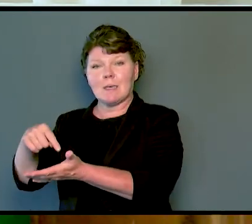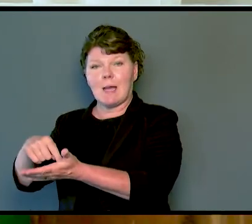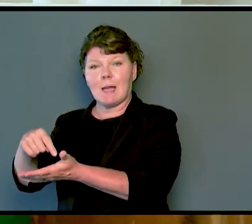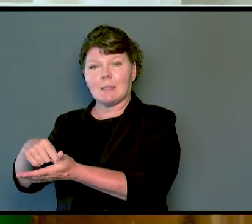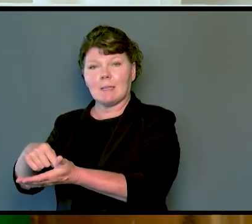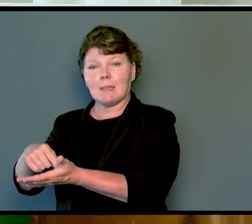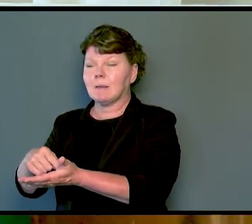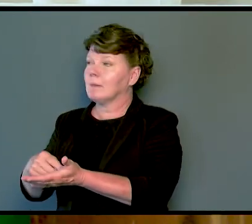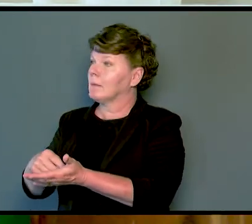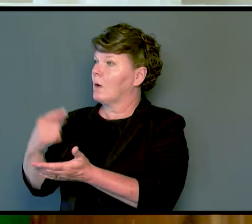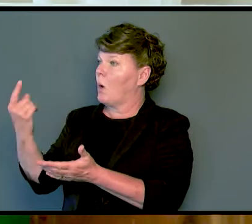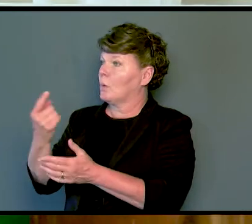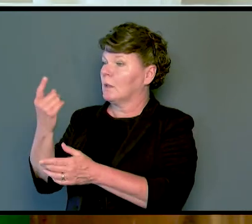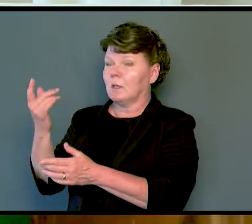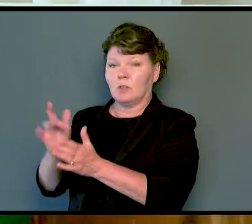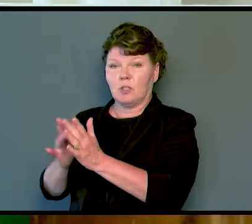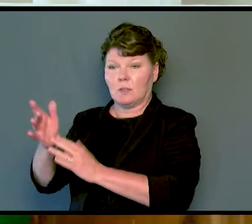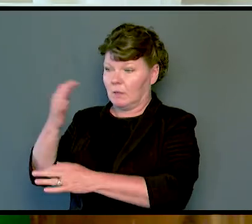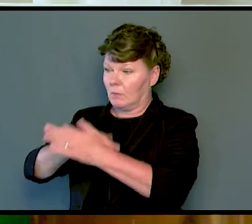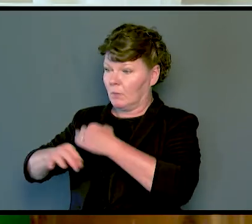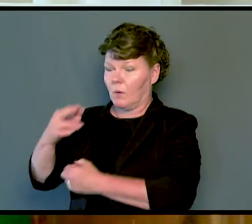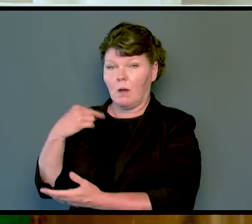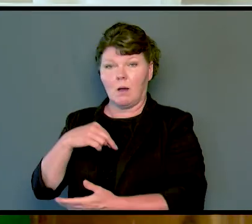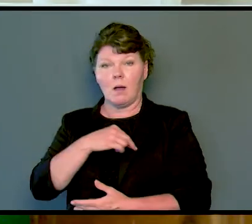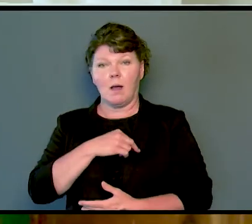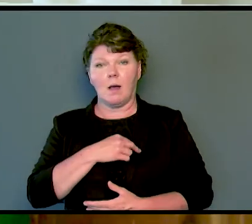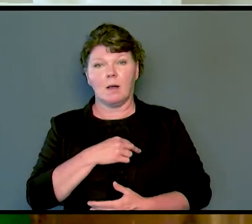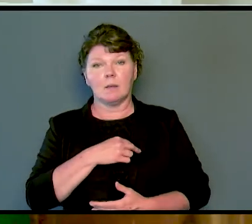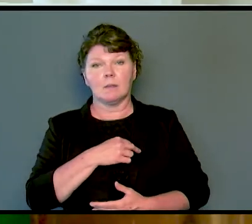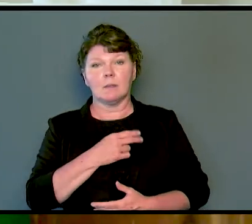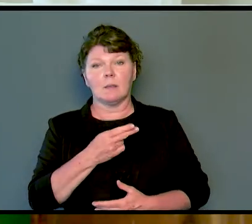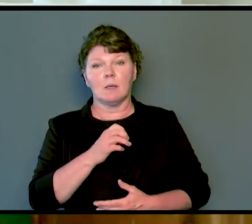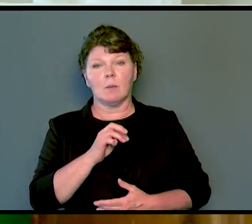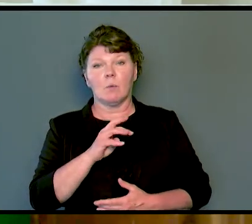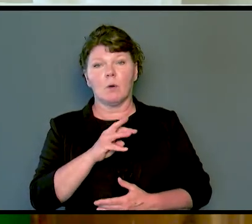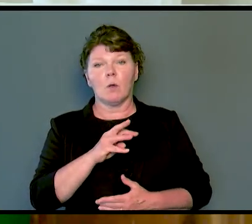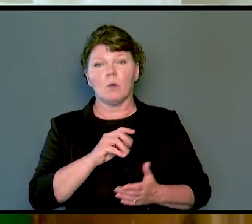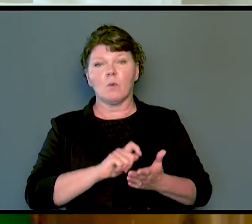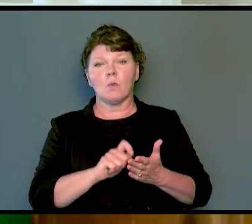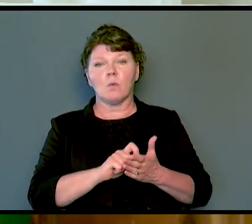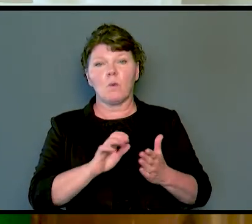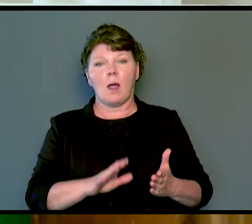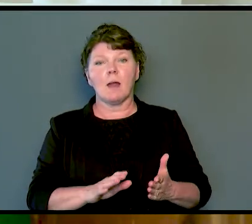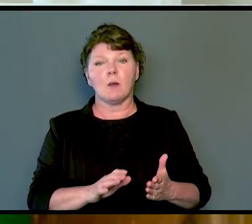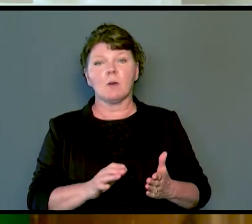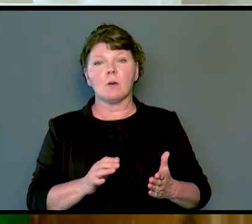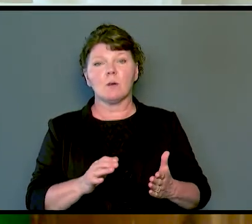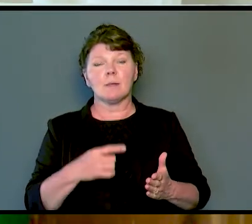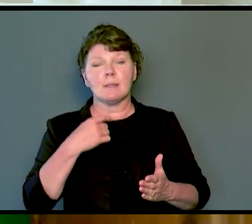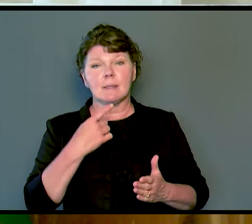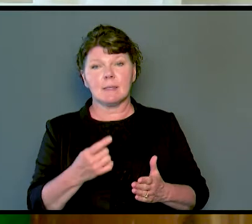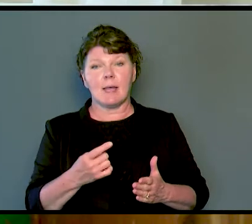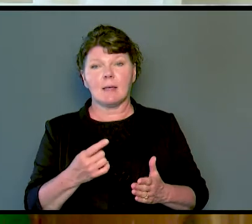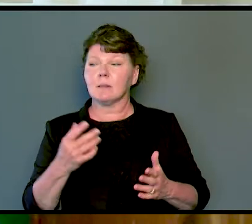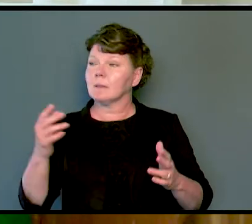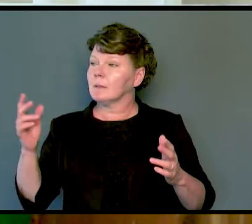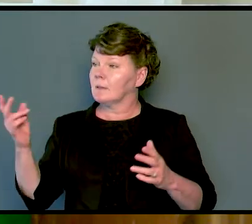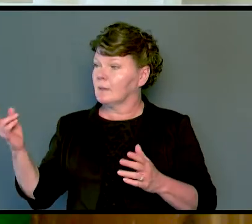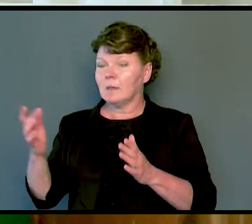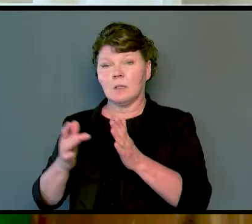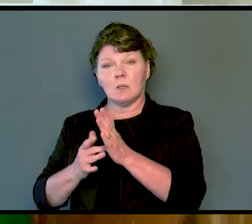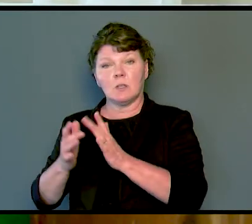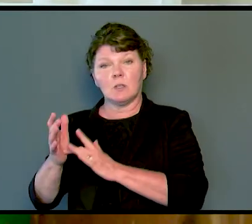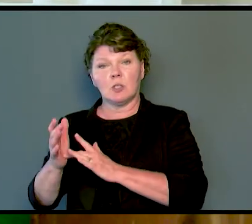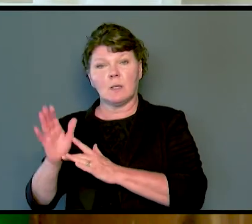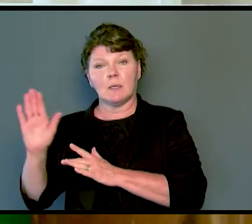sins. Only Jesus could die in our place. As the writer to Hebrews says in our epistle for today,